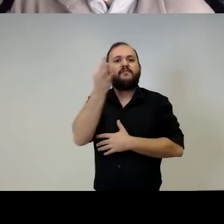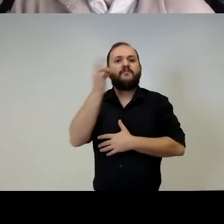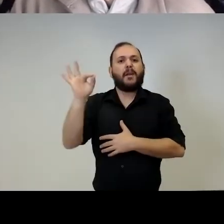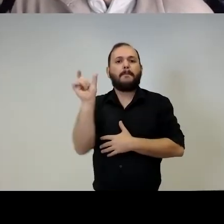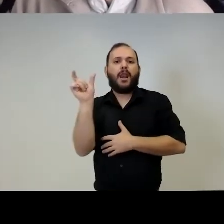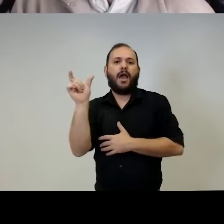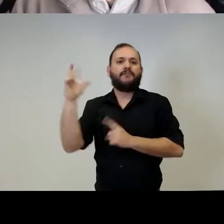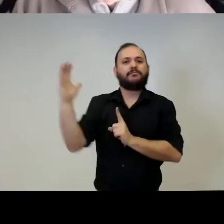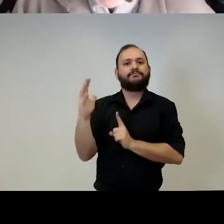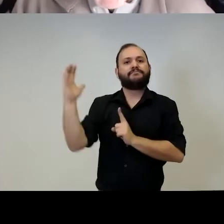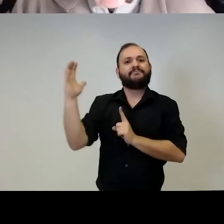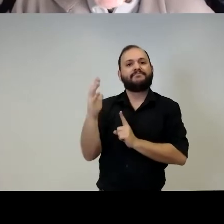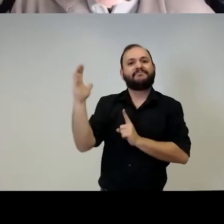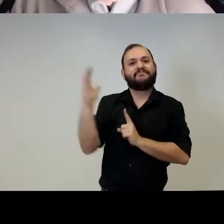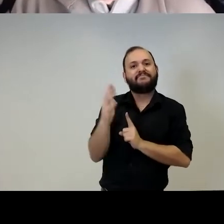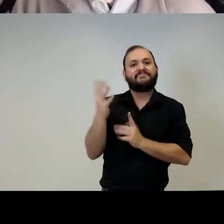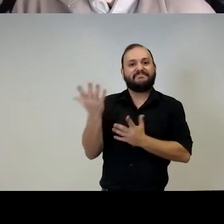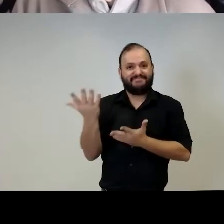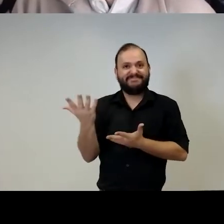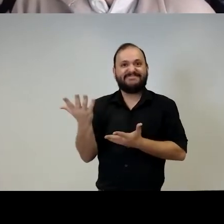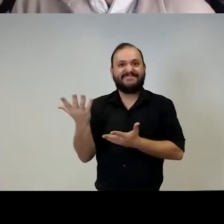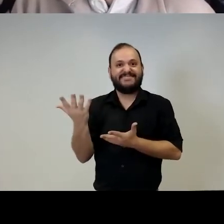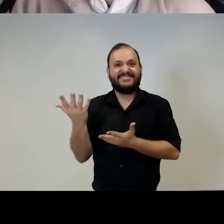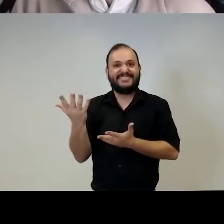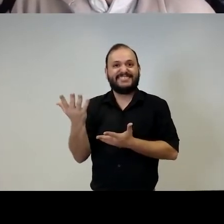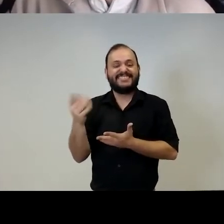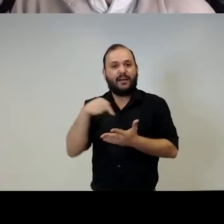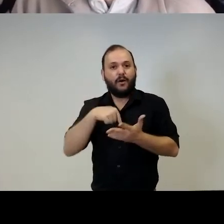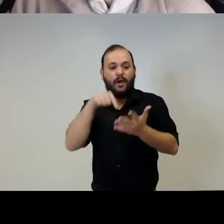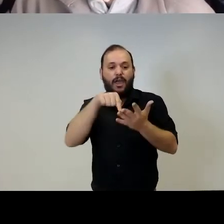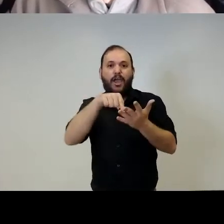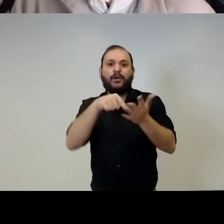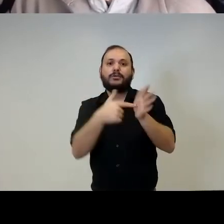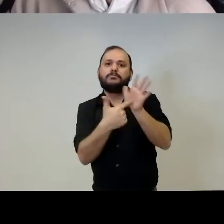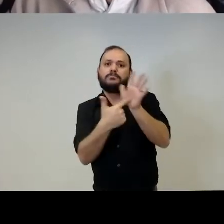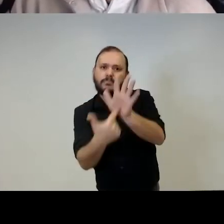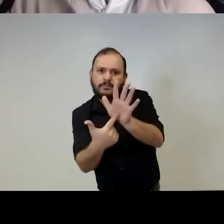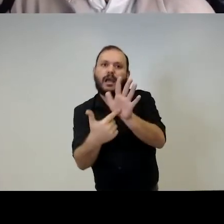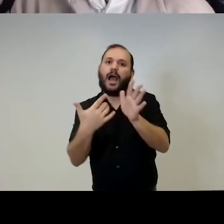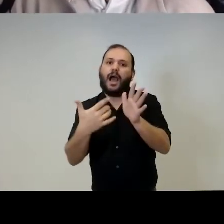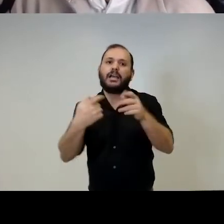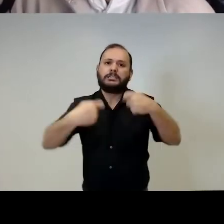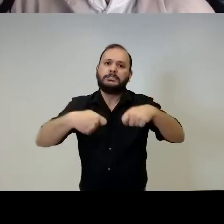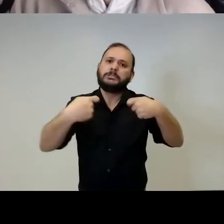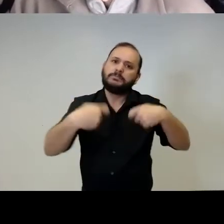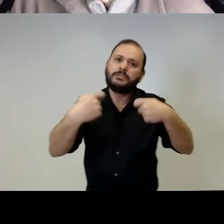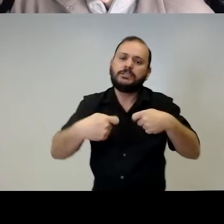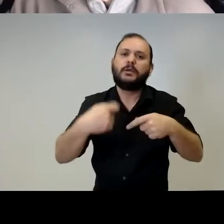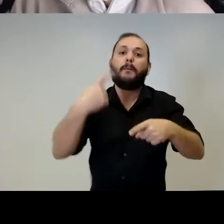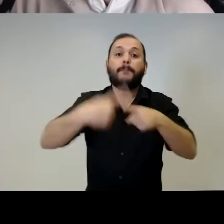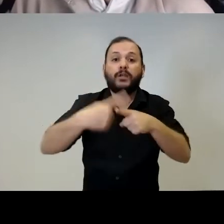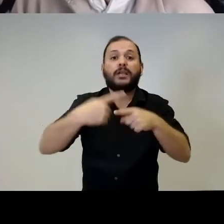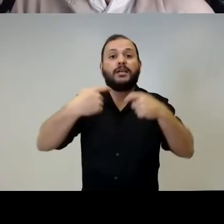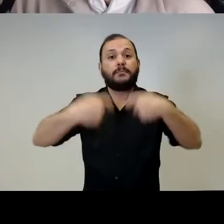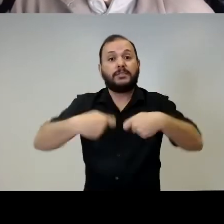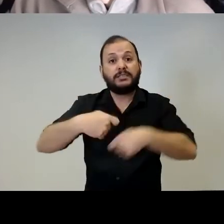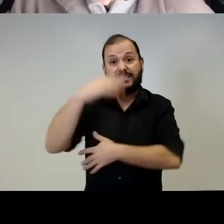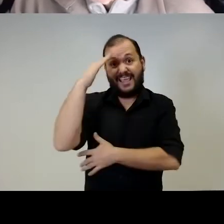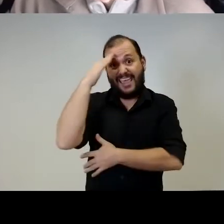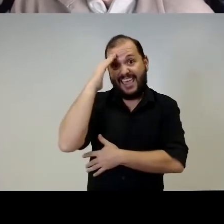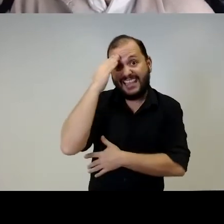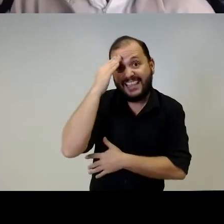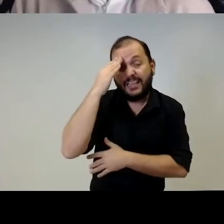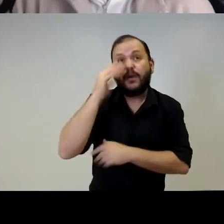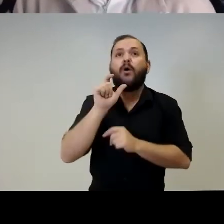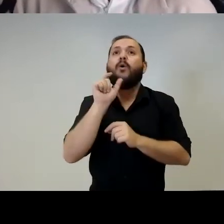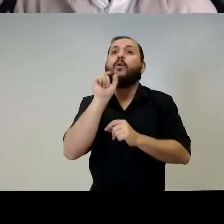common sense, that it is obvious that this is what they need, because they have to understand what is written on the